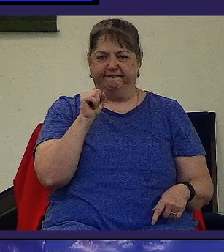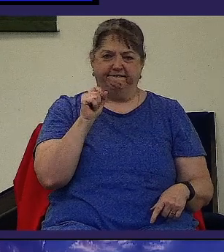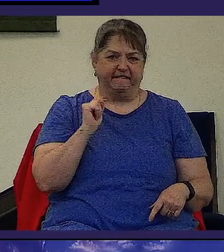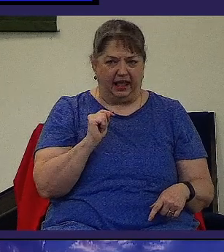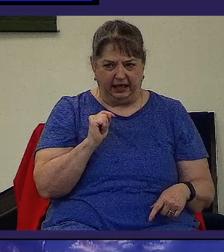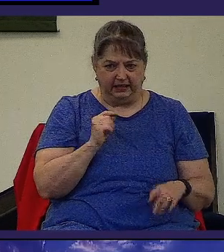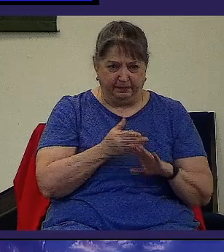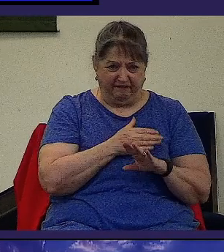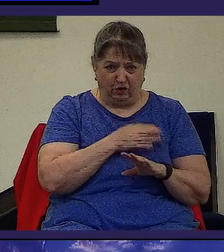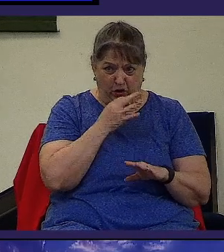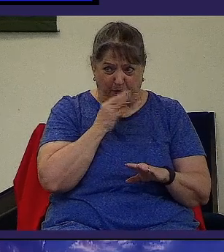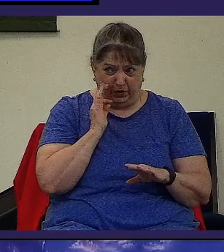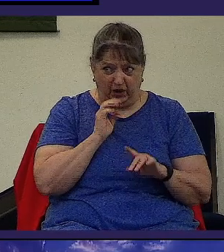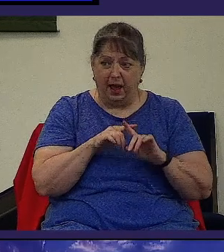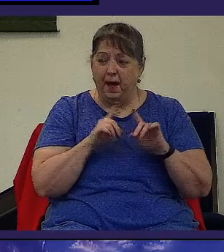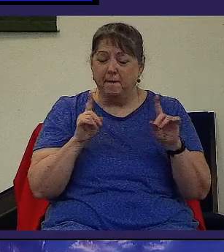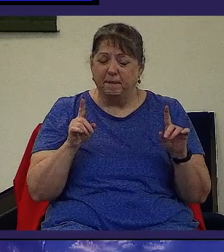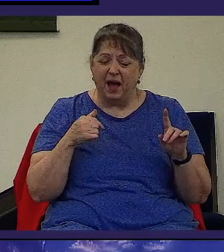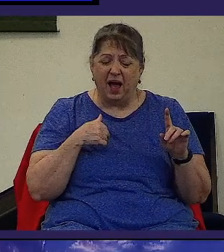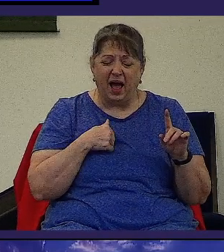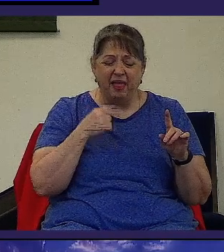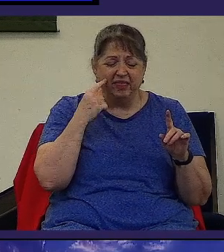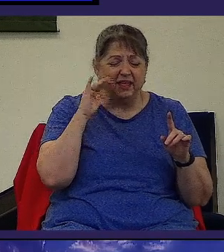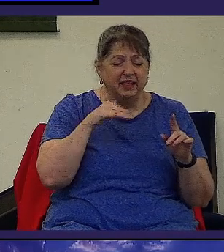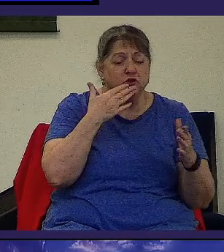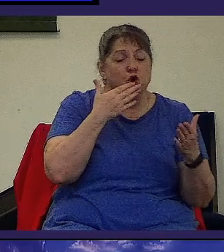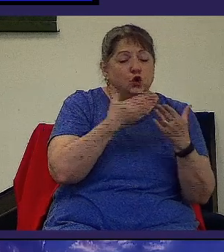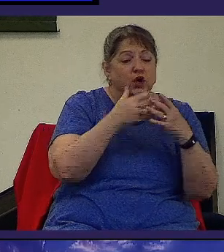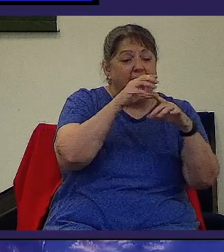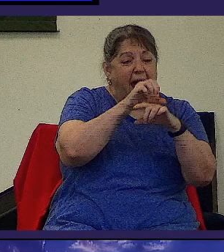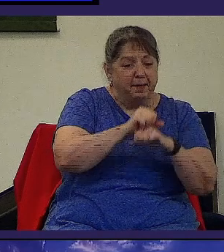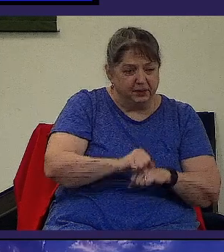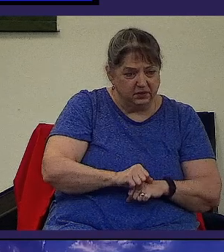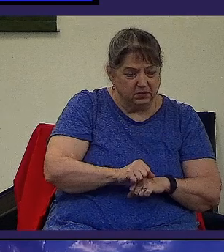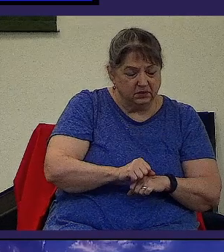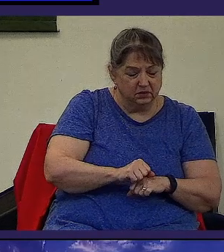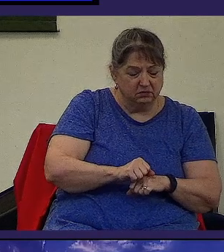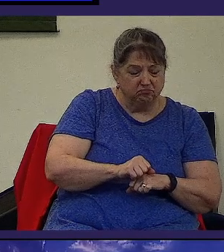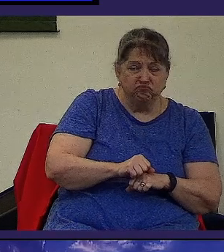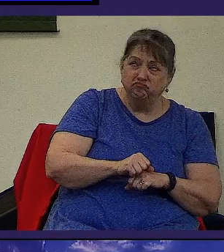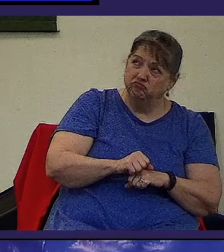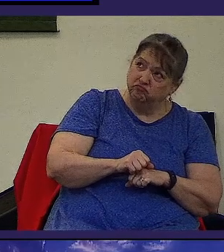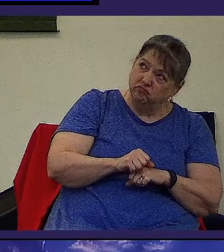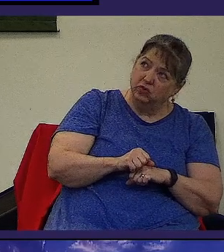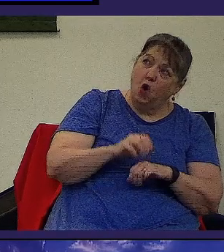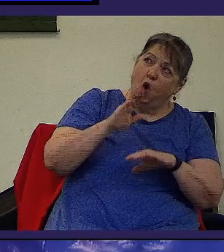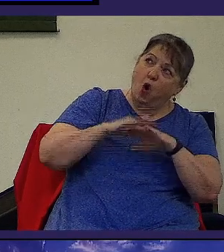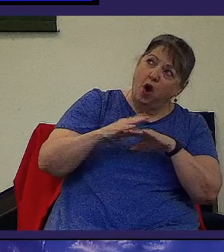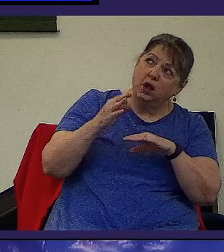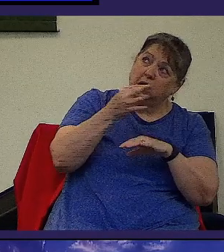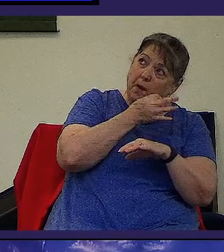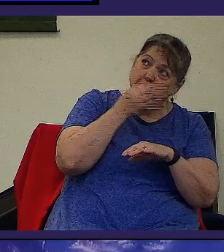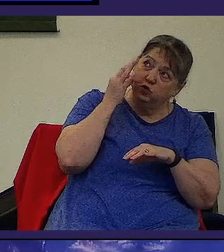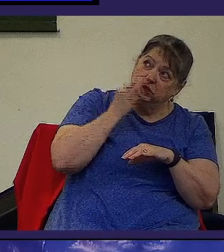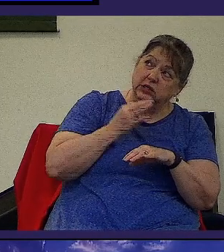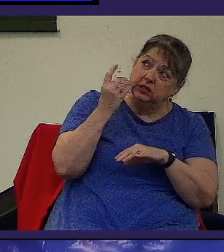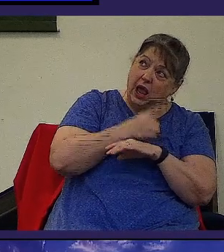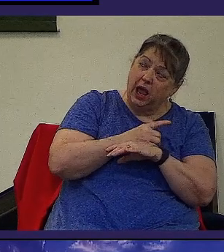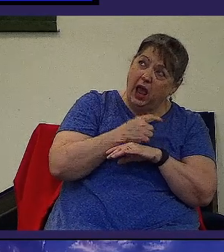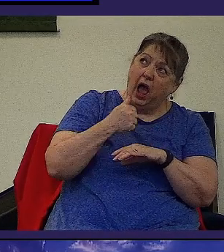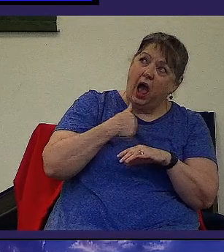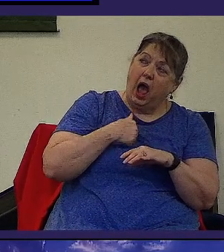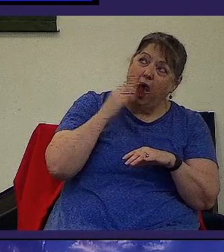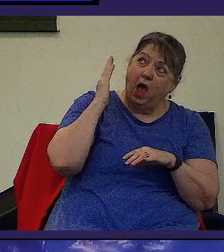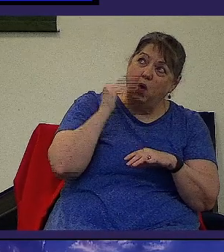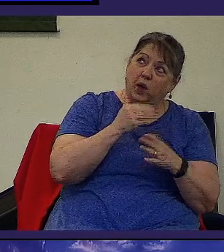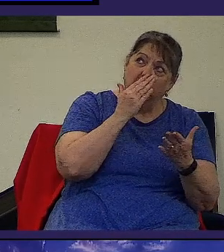an integral part of a habit or a commitment that we can make that's going to in you know inspire the spirit